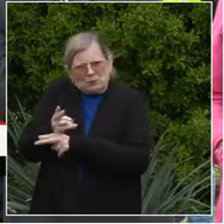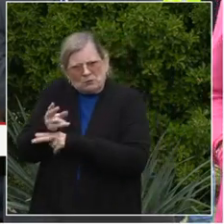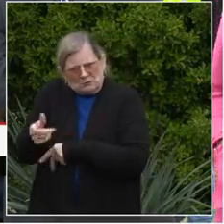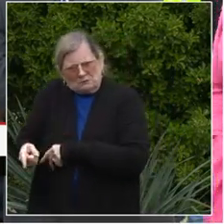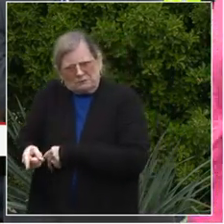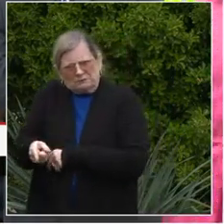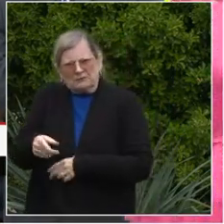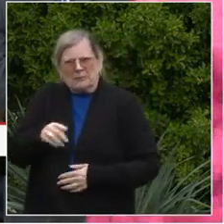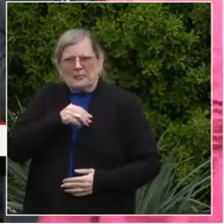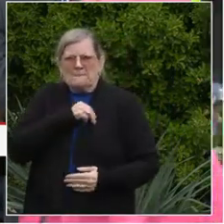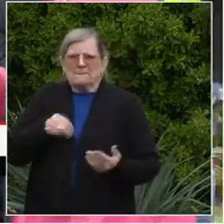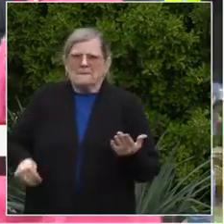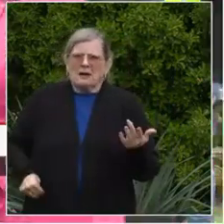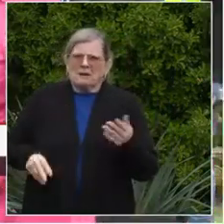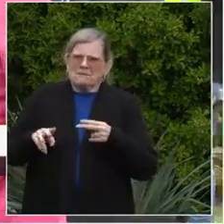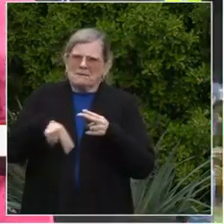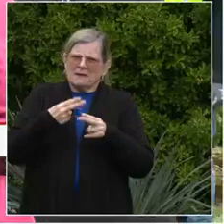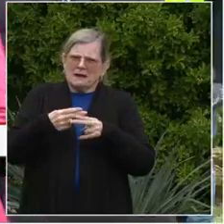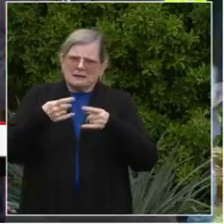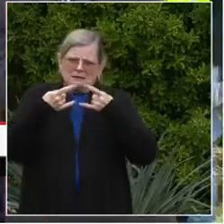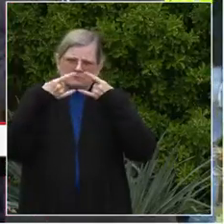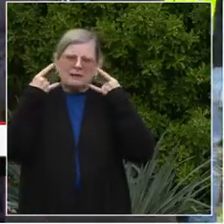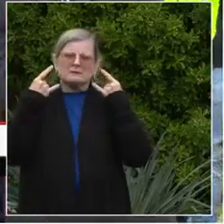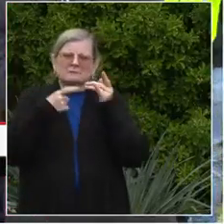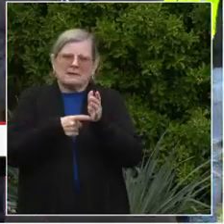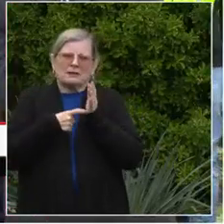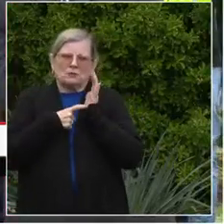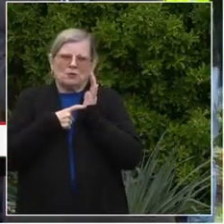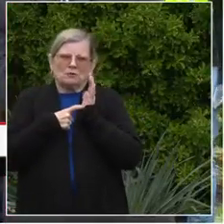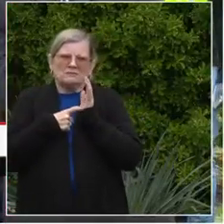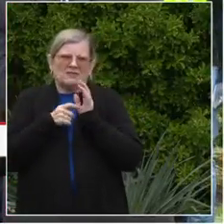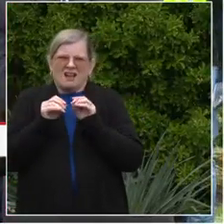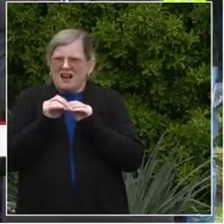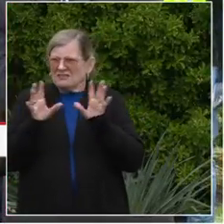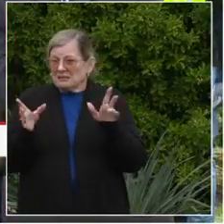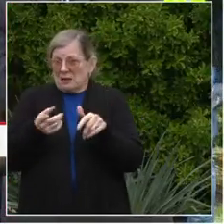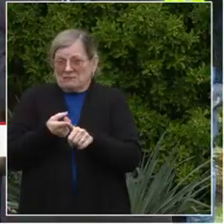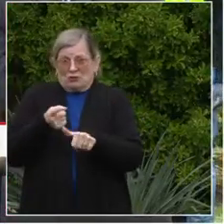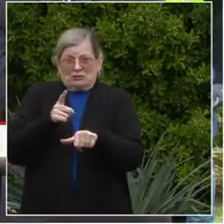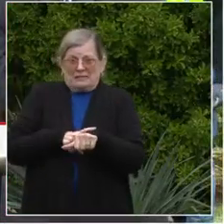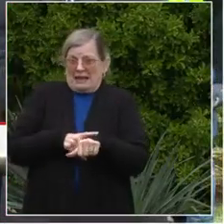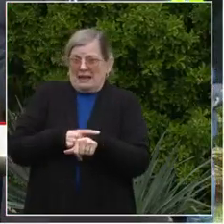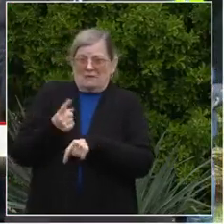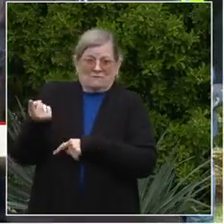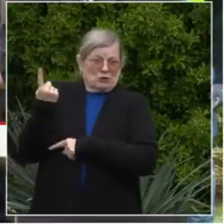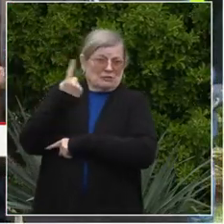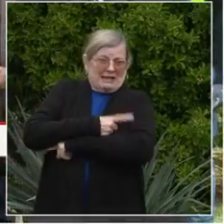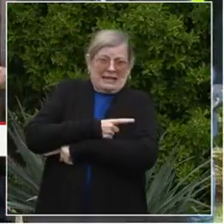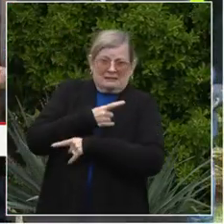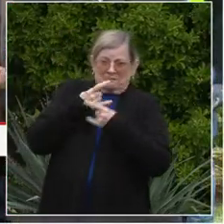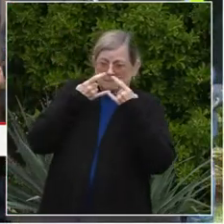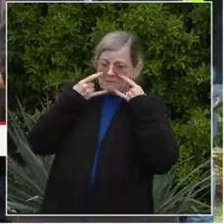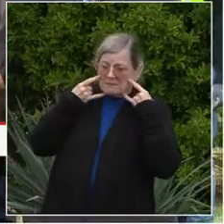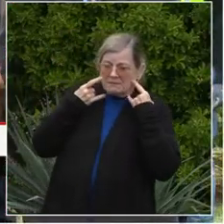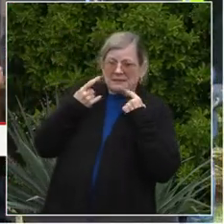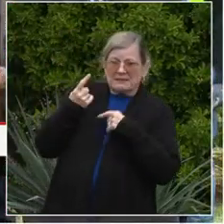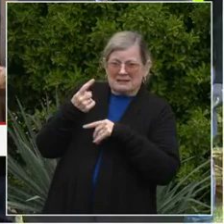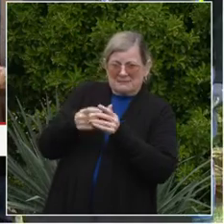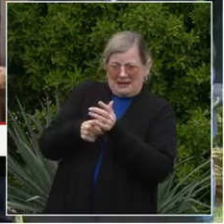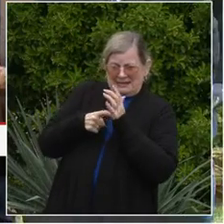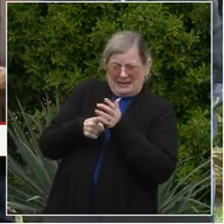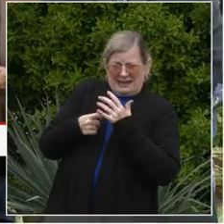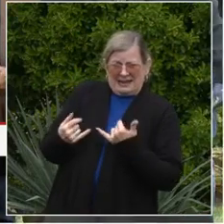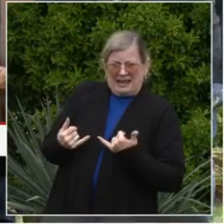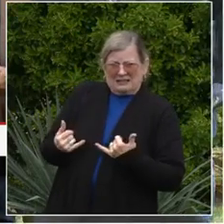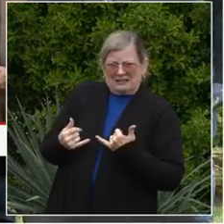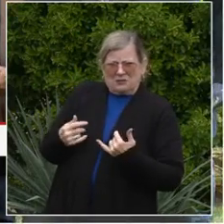the mask mandate today. Obviously, this is the first day of the mask mandate. We're seeing,